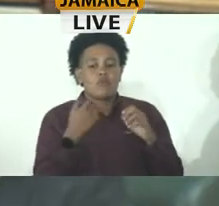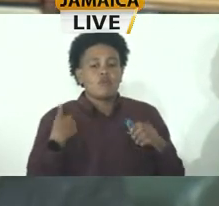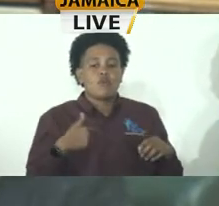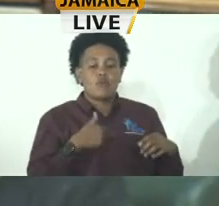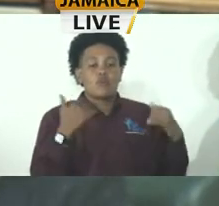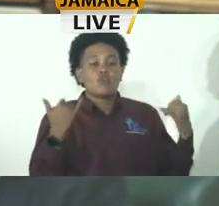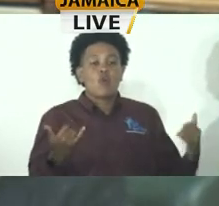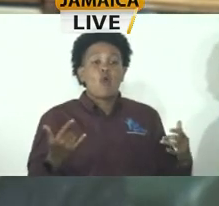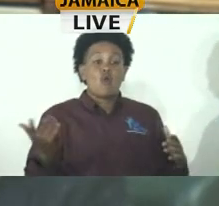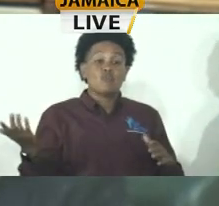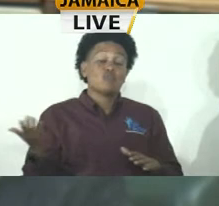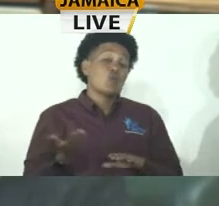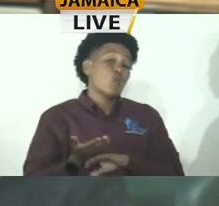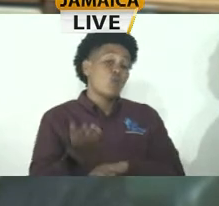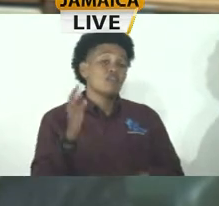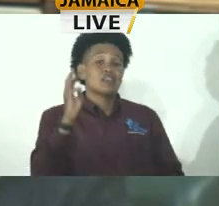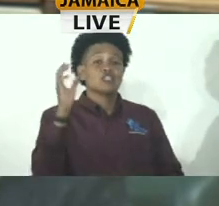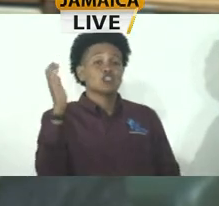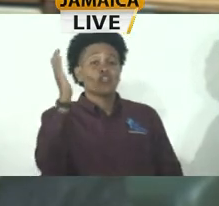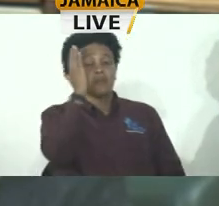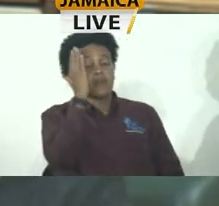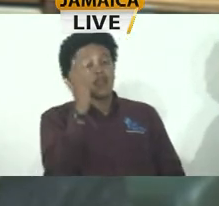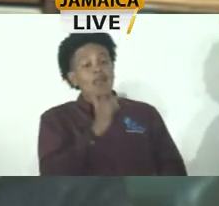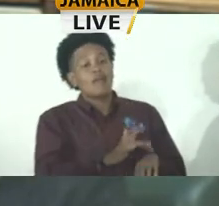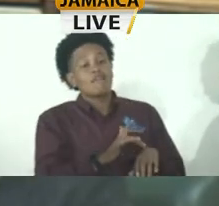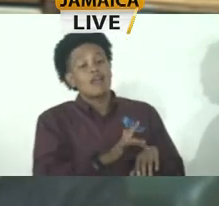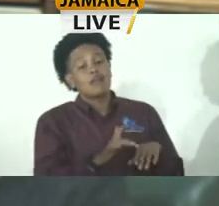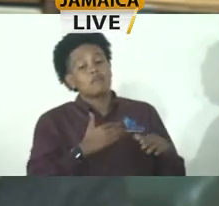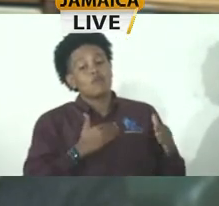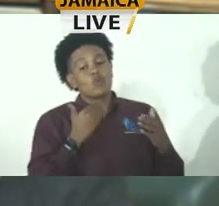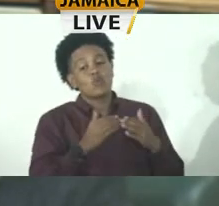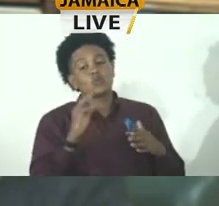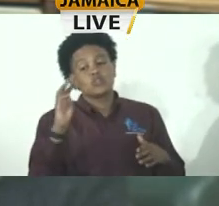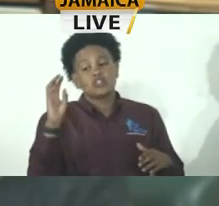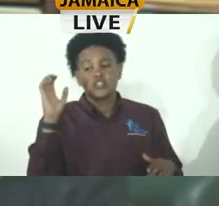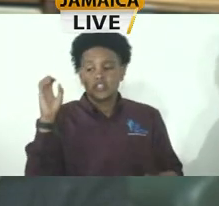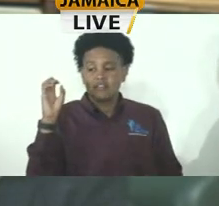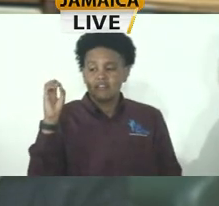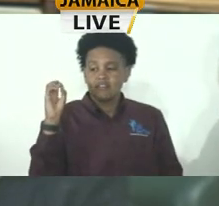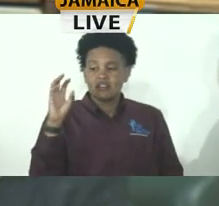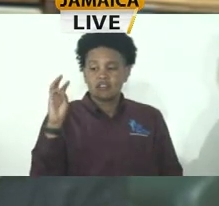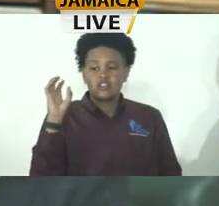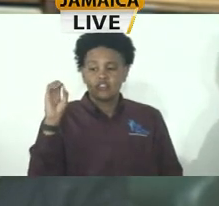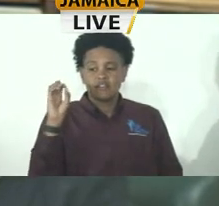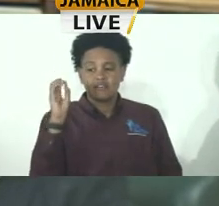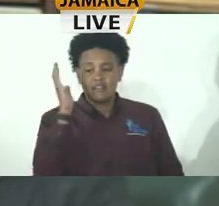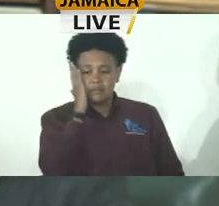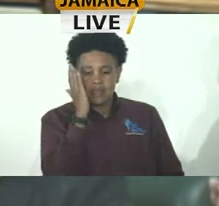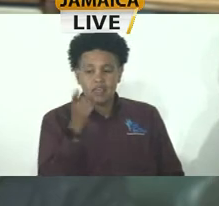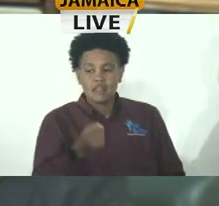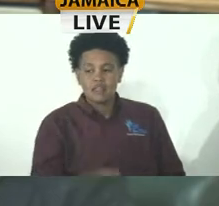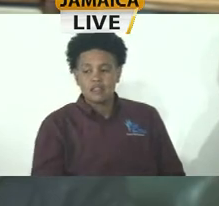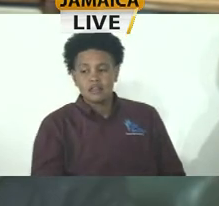now passed 600 beds we are closer to 650 beds or probably more than that